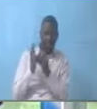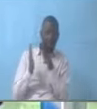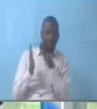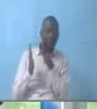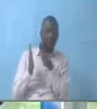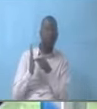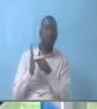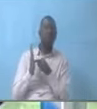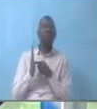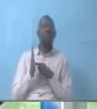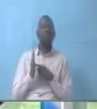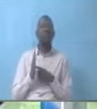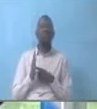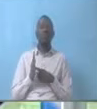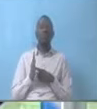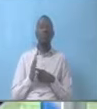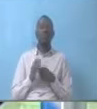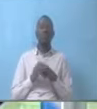And